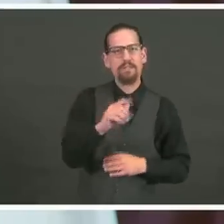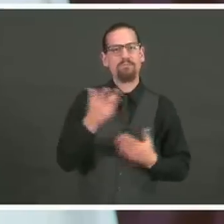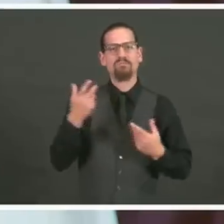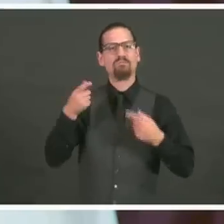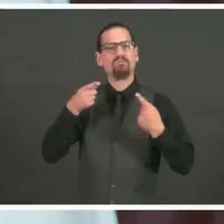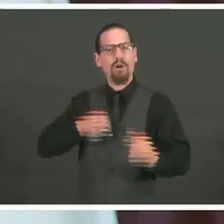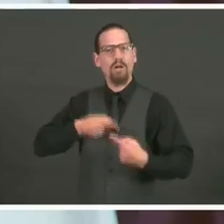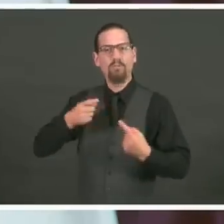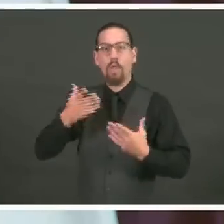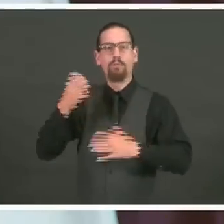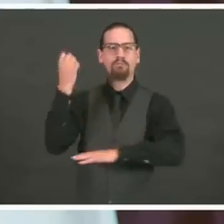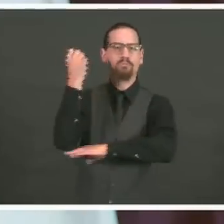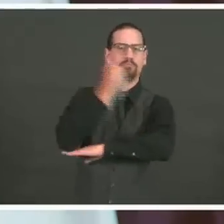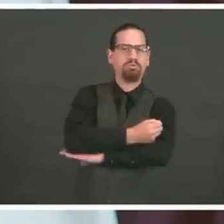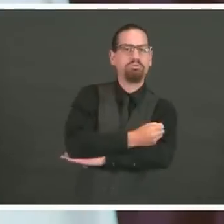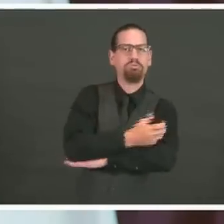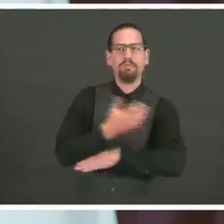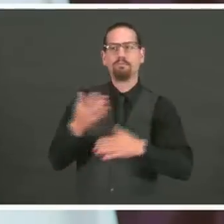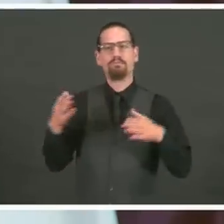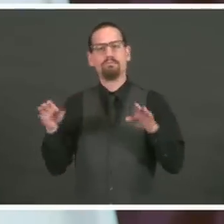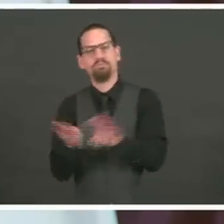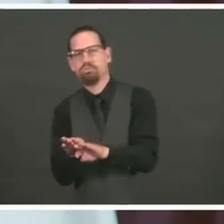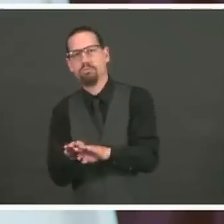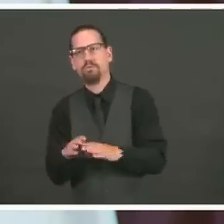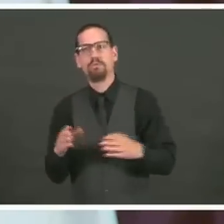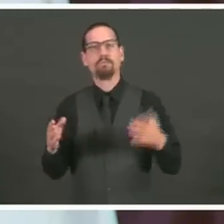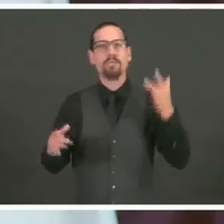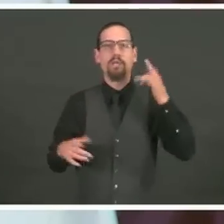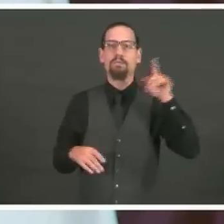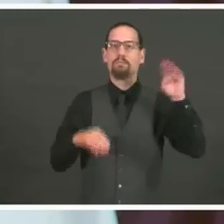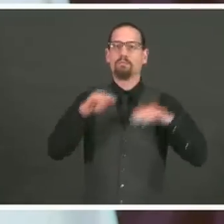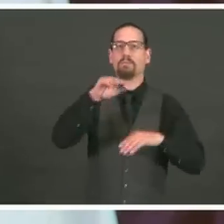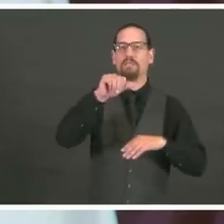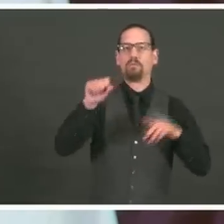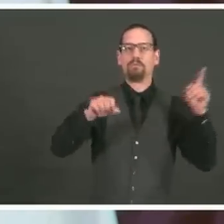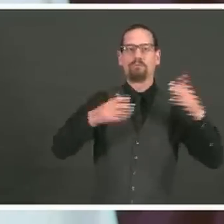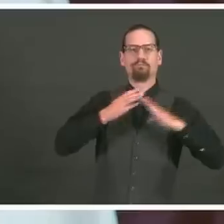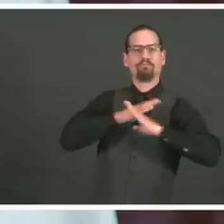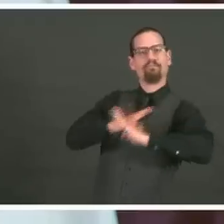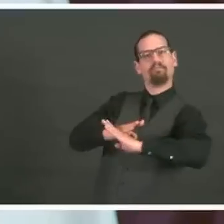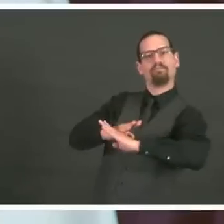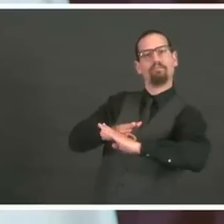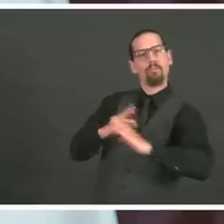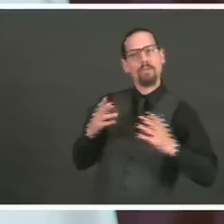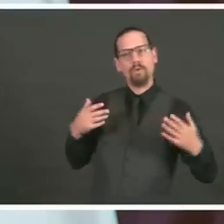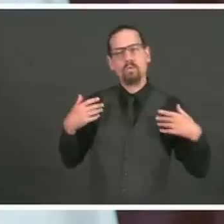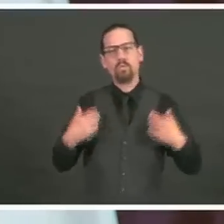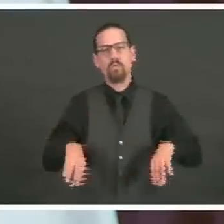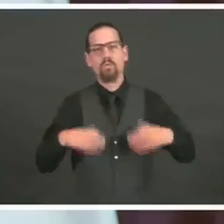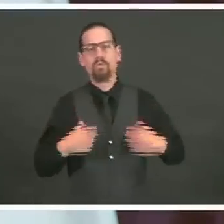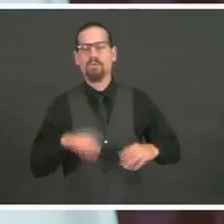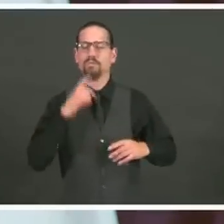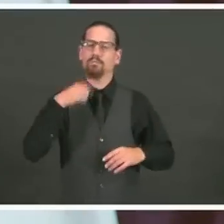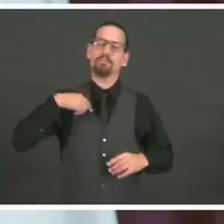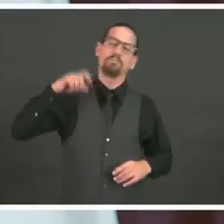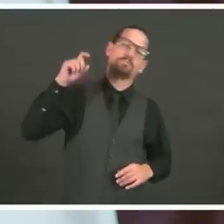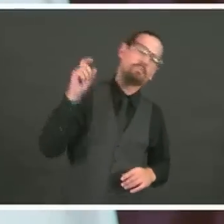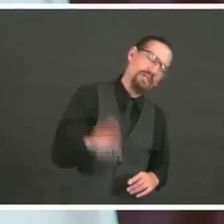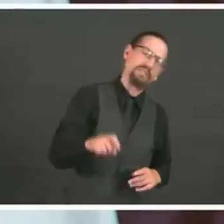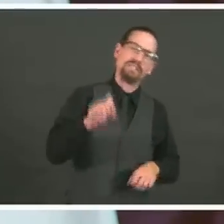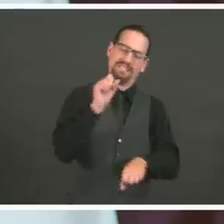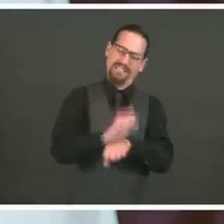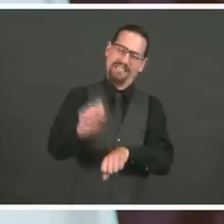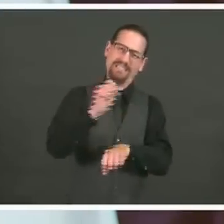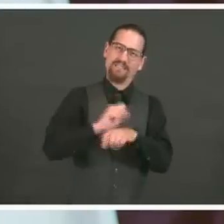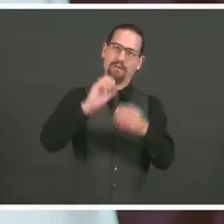travel ban. So let's pull together as Rhode Islanders. Let's get our cases down so folks can get back to work and stay at